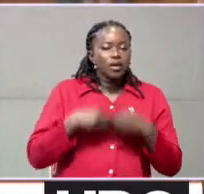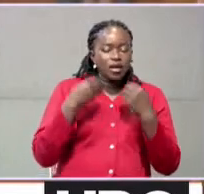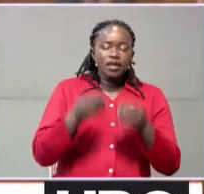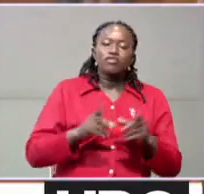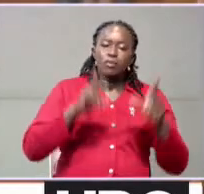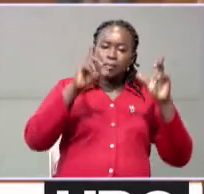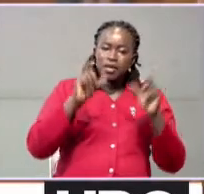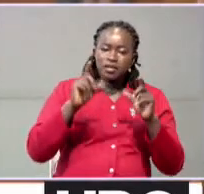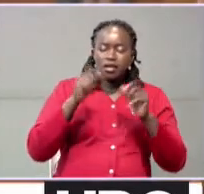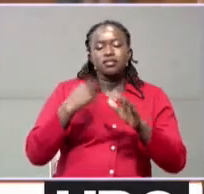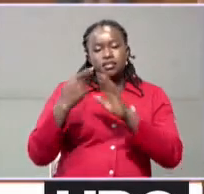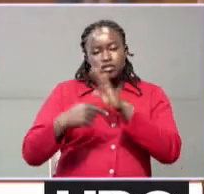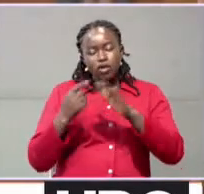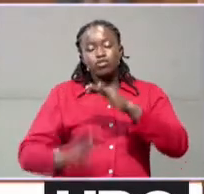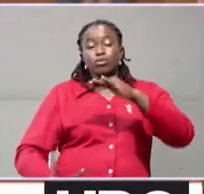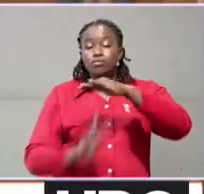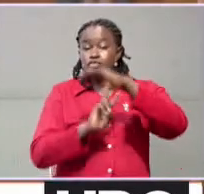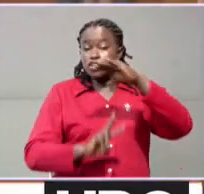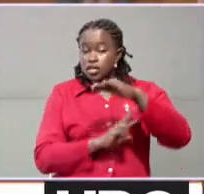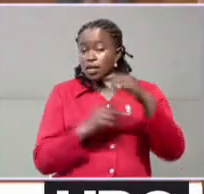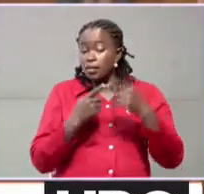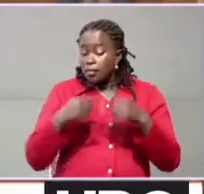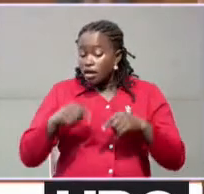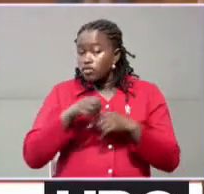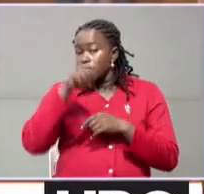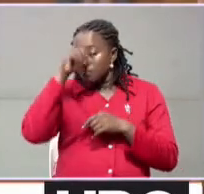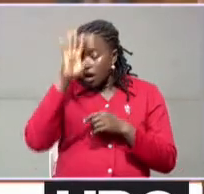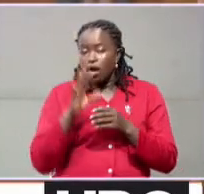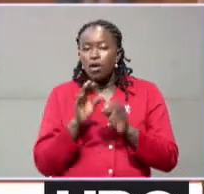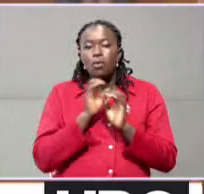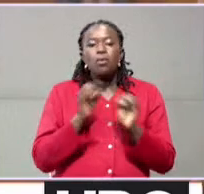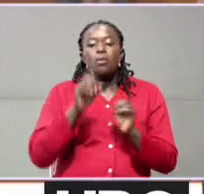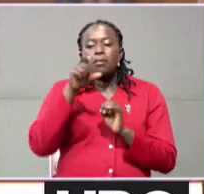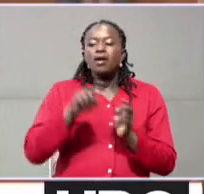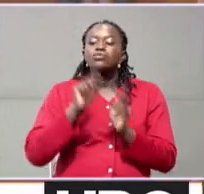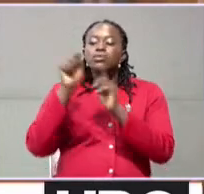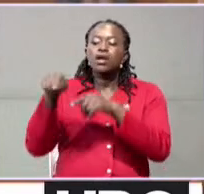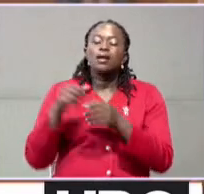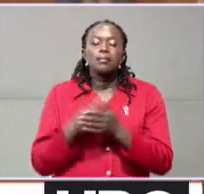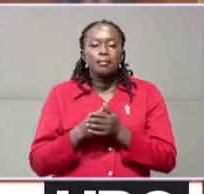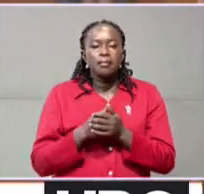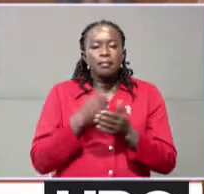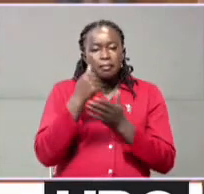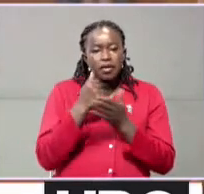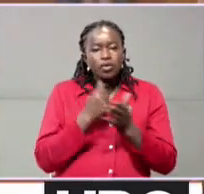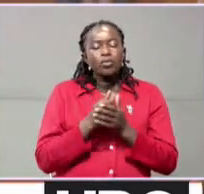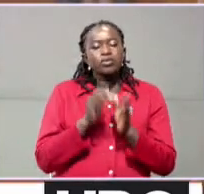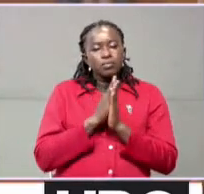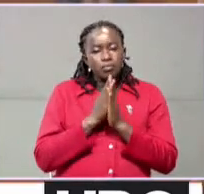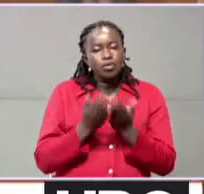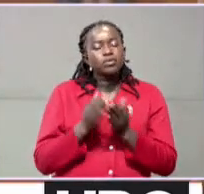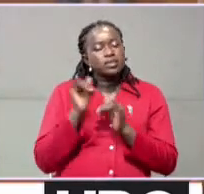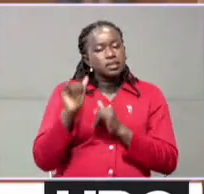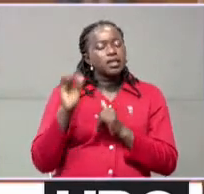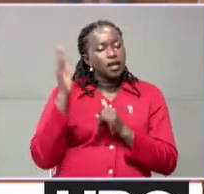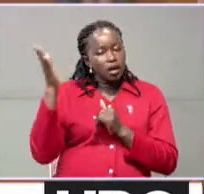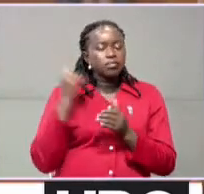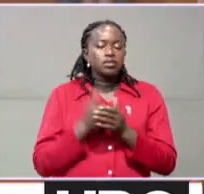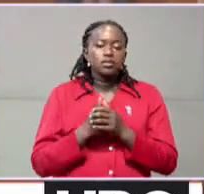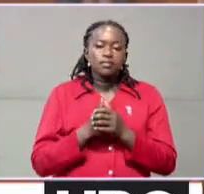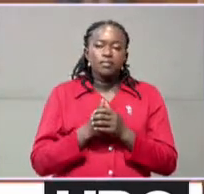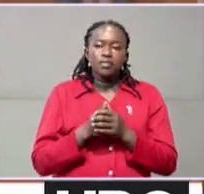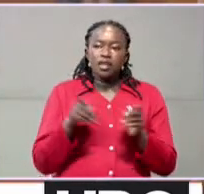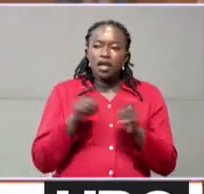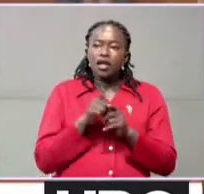bridges there but to our surprise nobody reached there because we left books over there now as we talk right